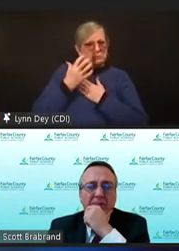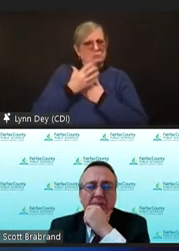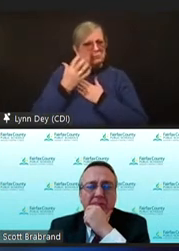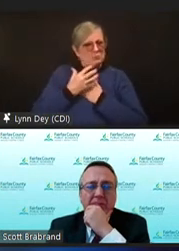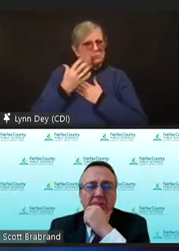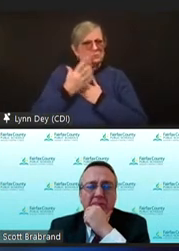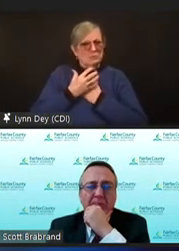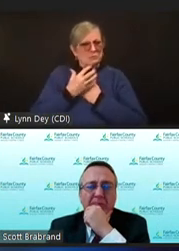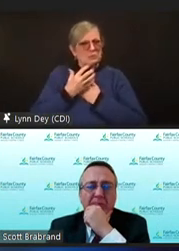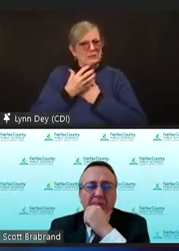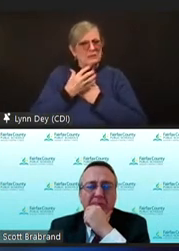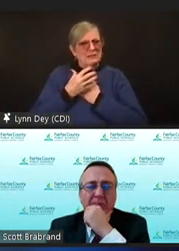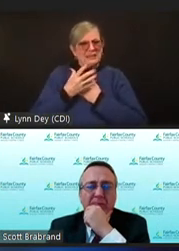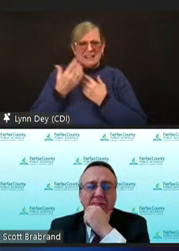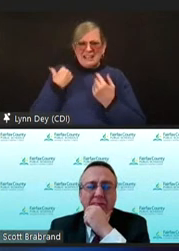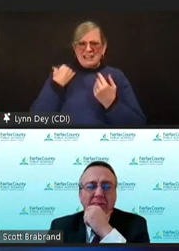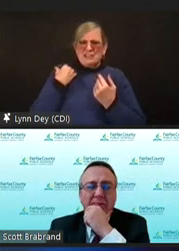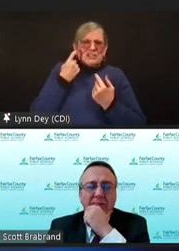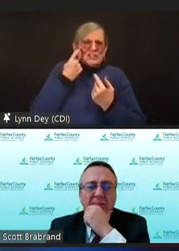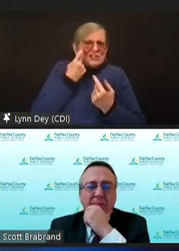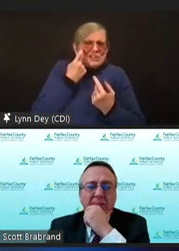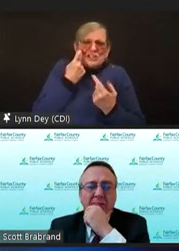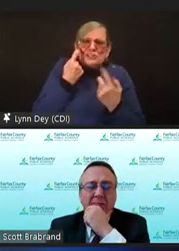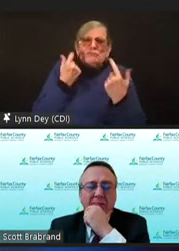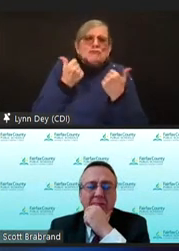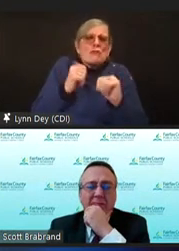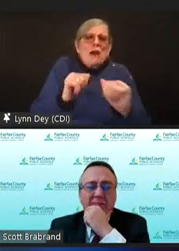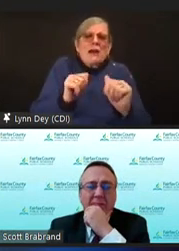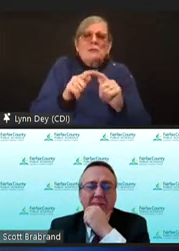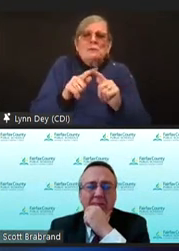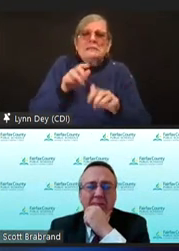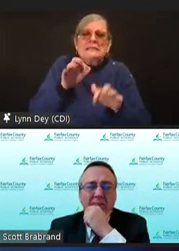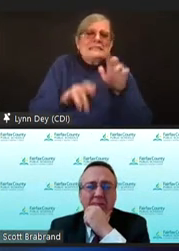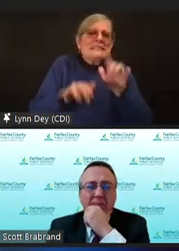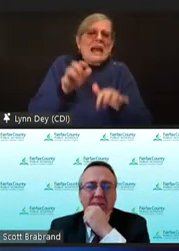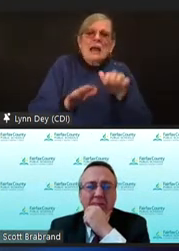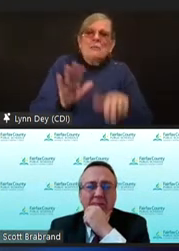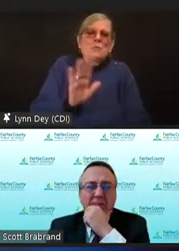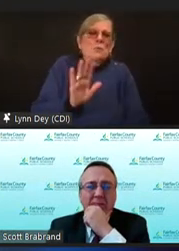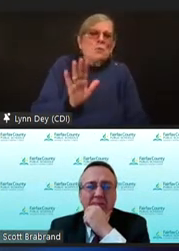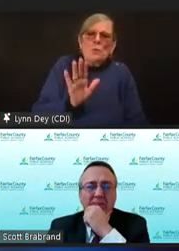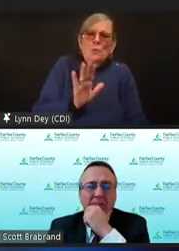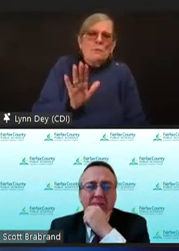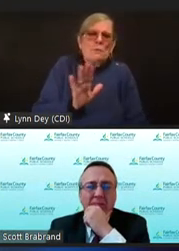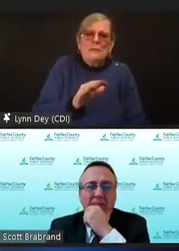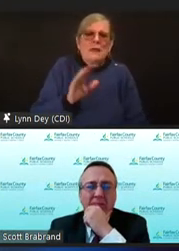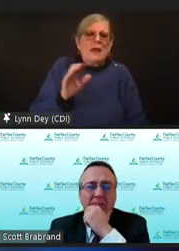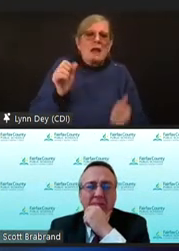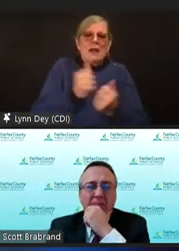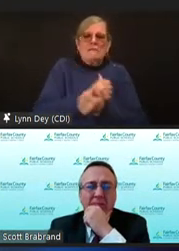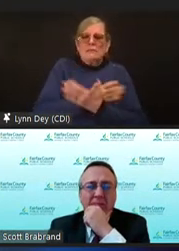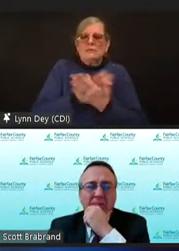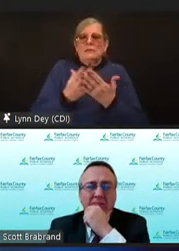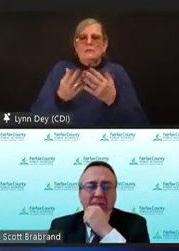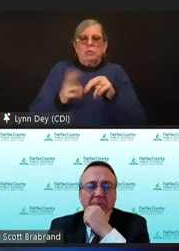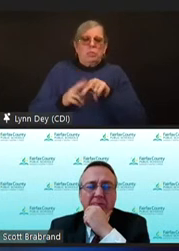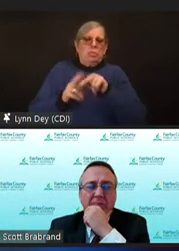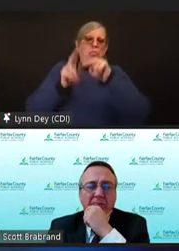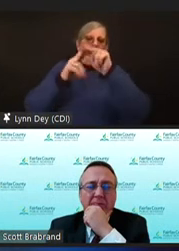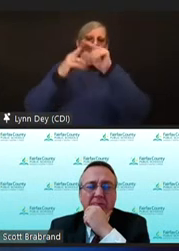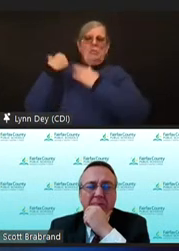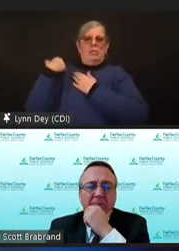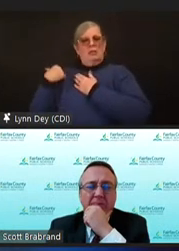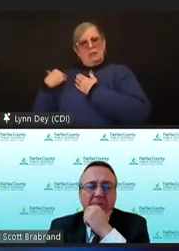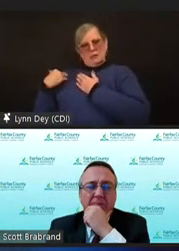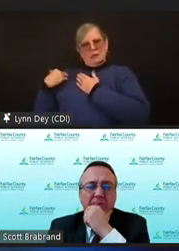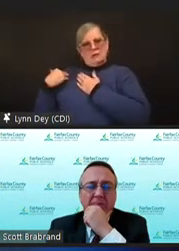undermine the real public health that all of us are here to advocate. Kids carry that kind of guilt if they think they brought something home to